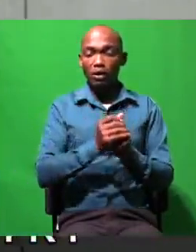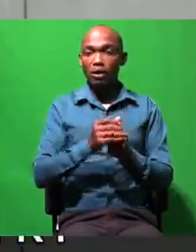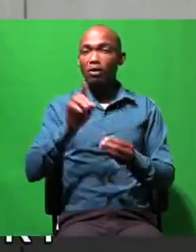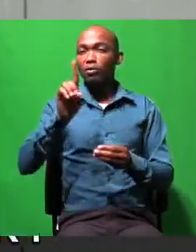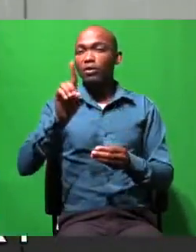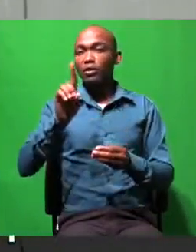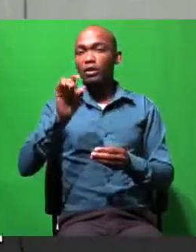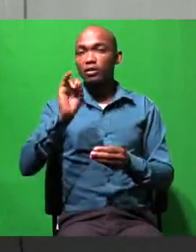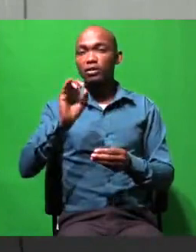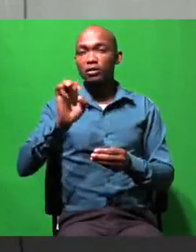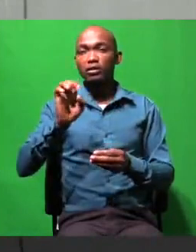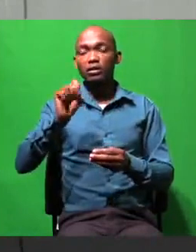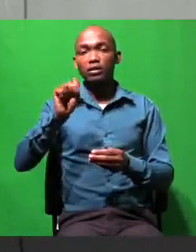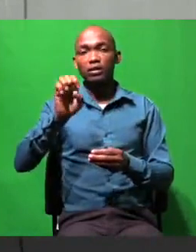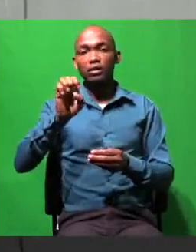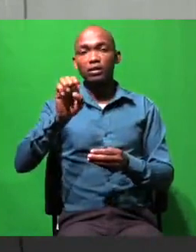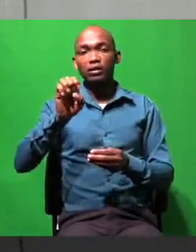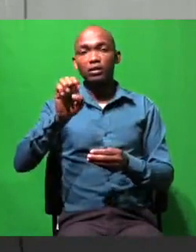Medicine, also in case of